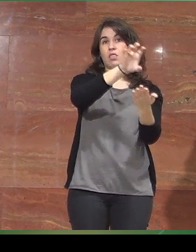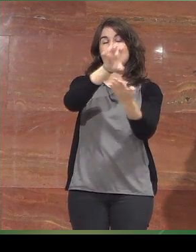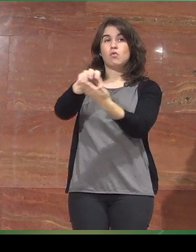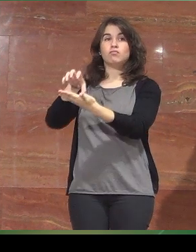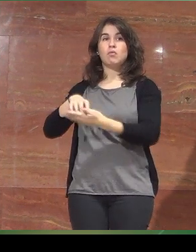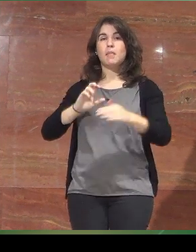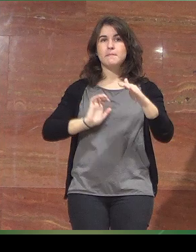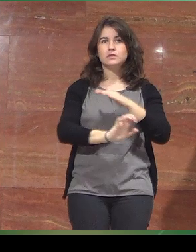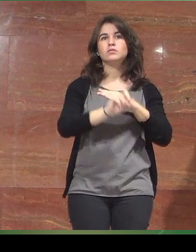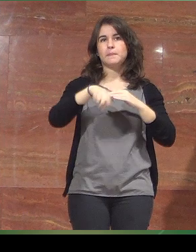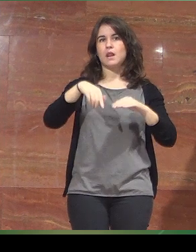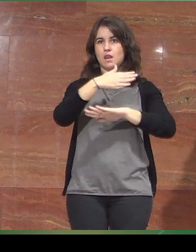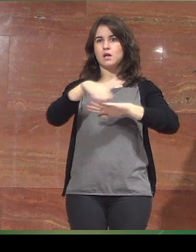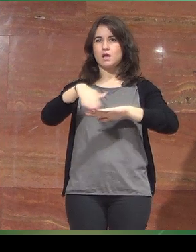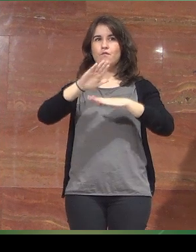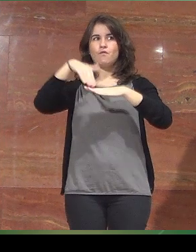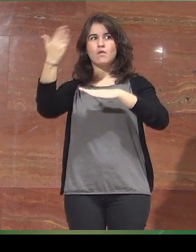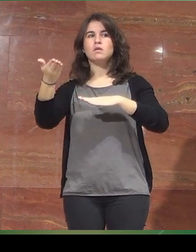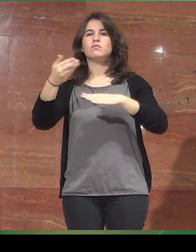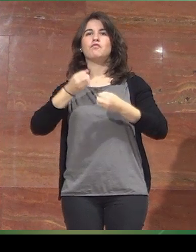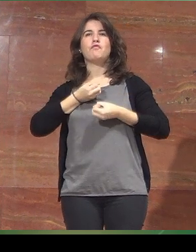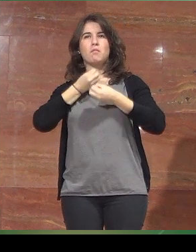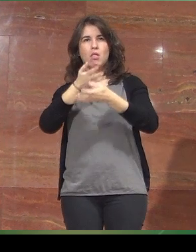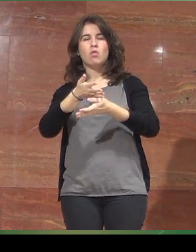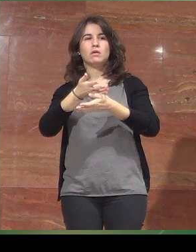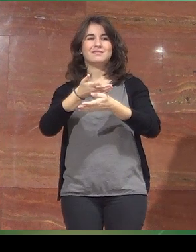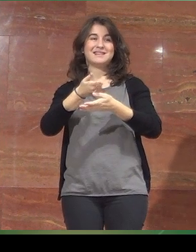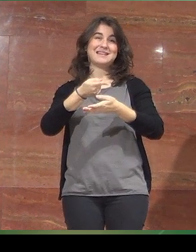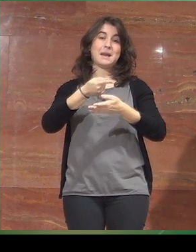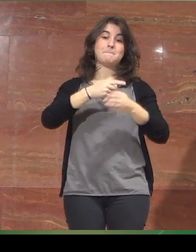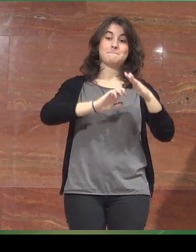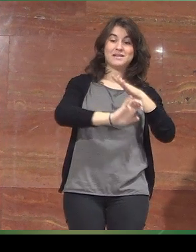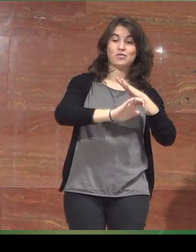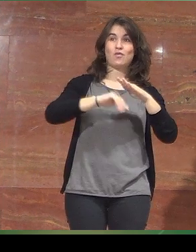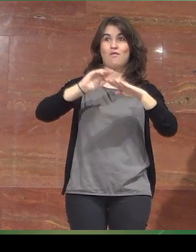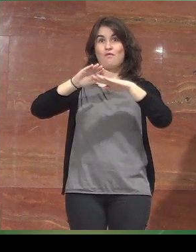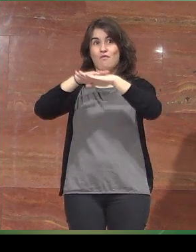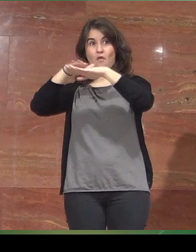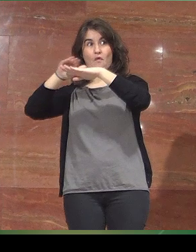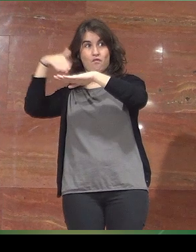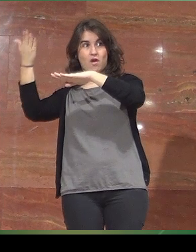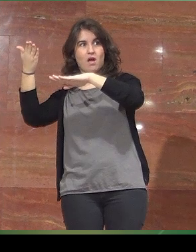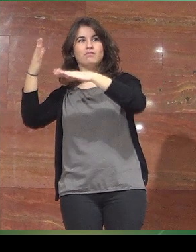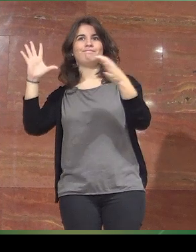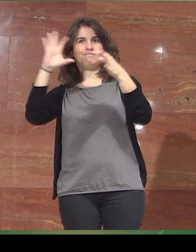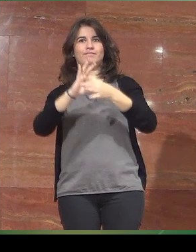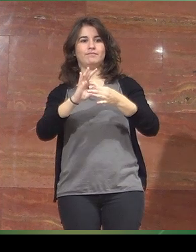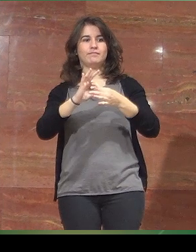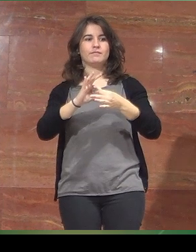And for on street, we developed a placement strategy that helped